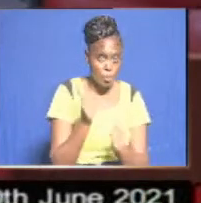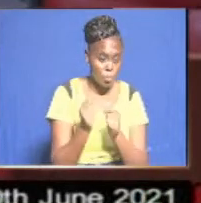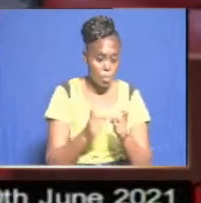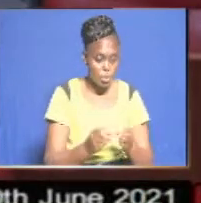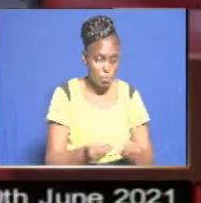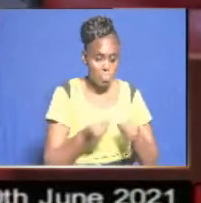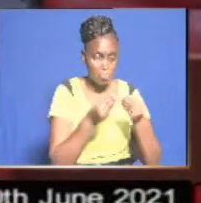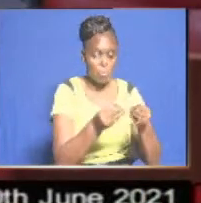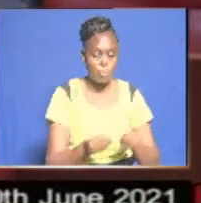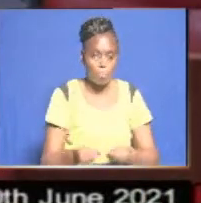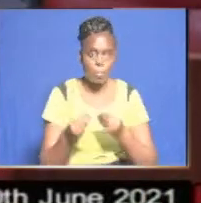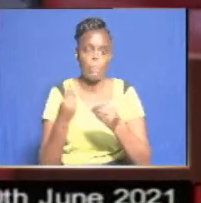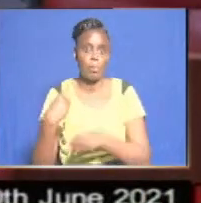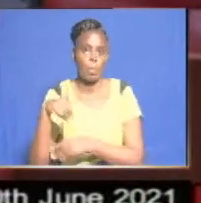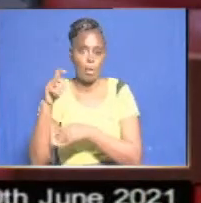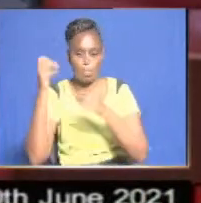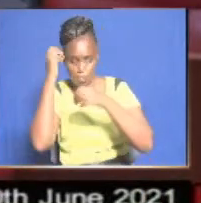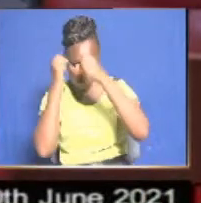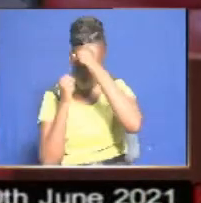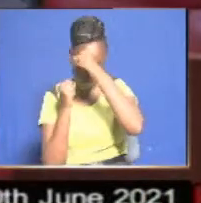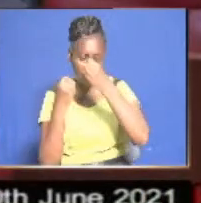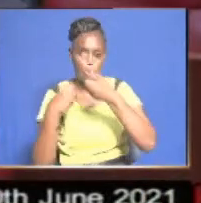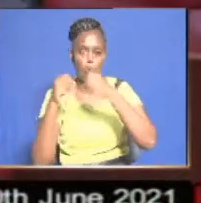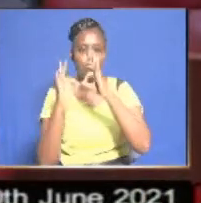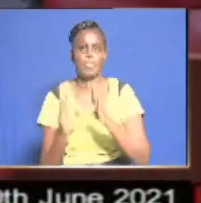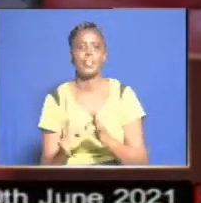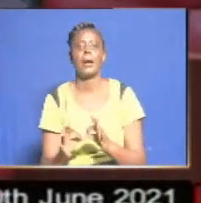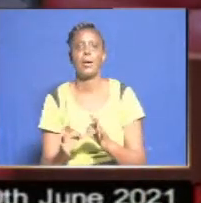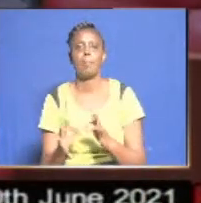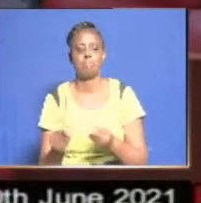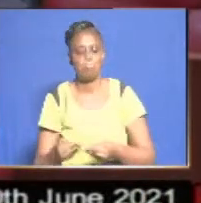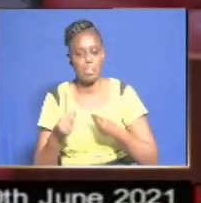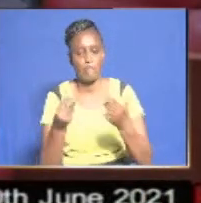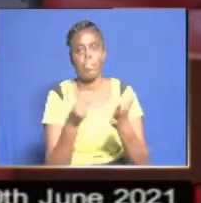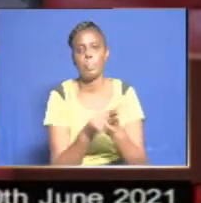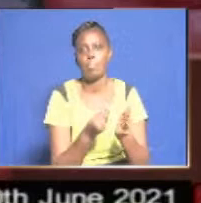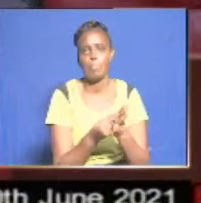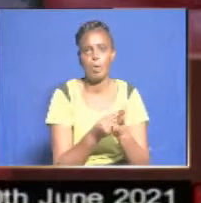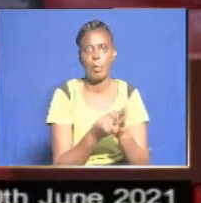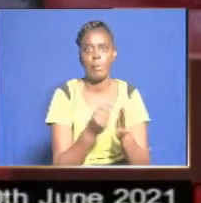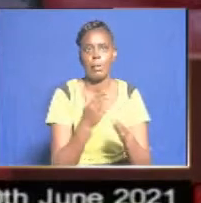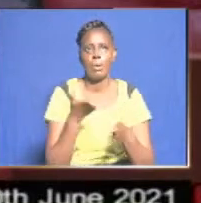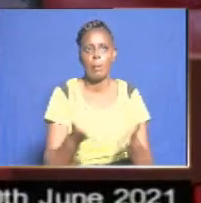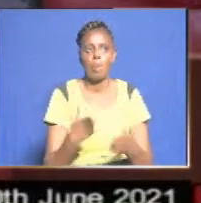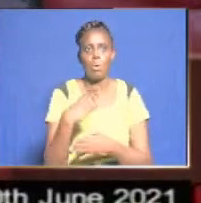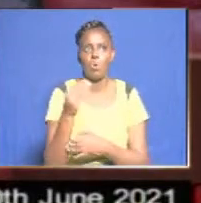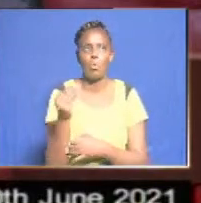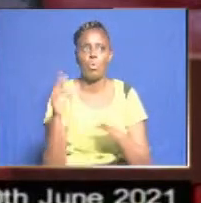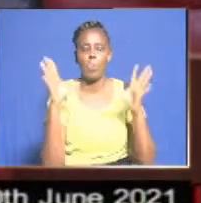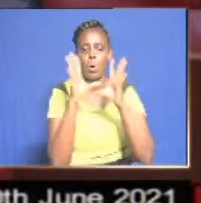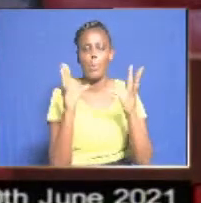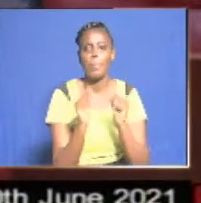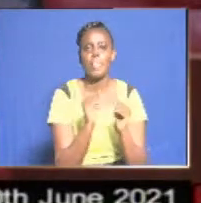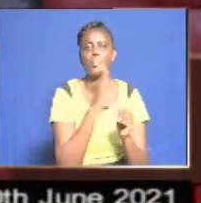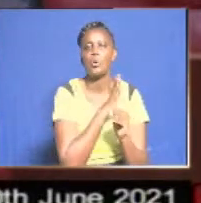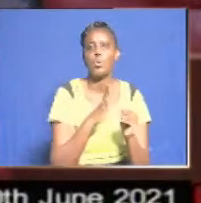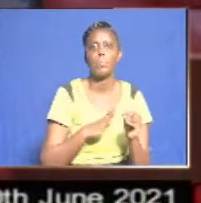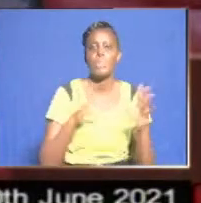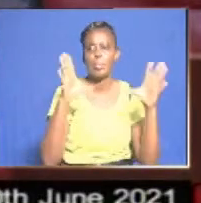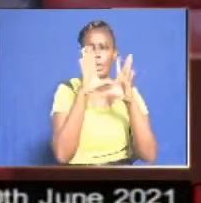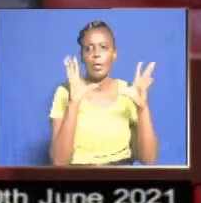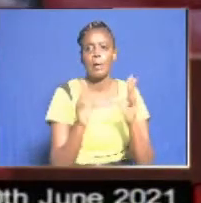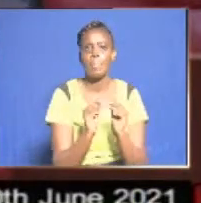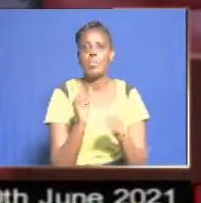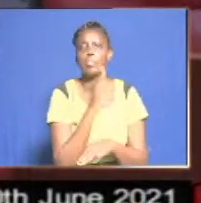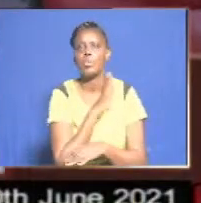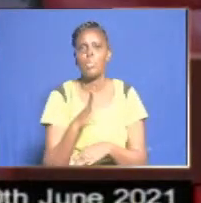to those ex-officers, ex-army officers. So now going to the Budget Committee, it is the Budget Committee that